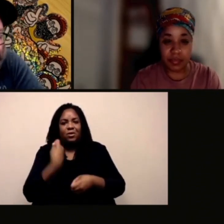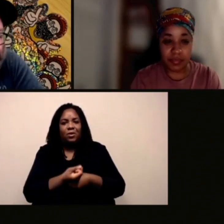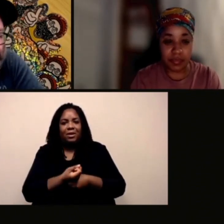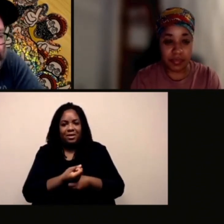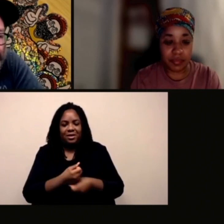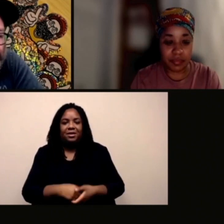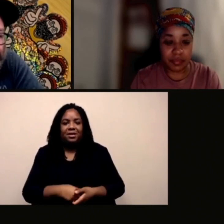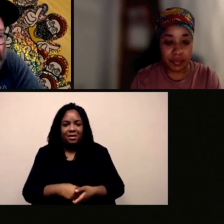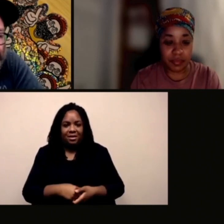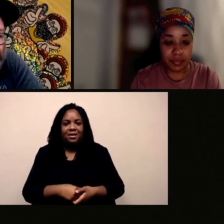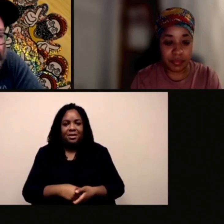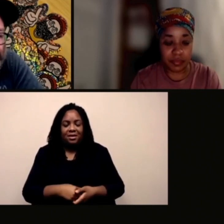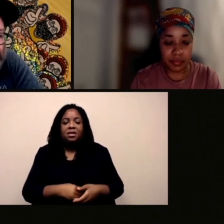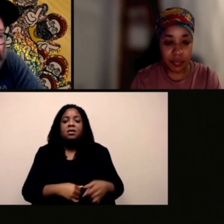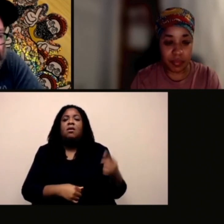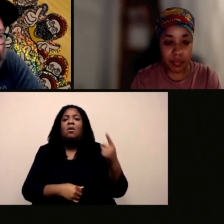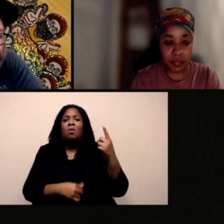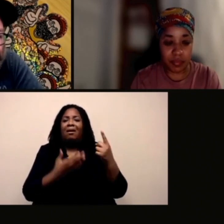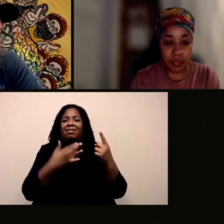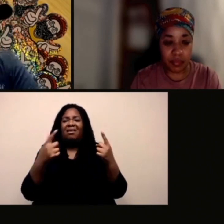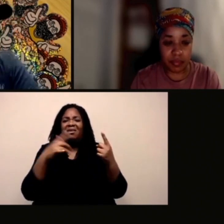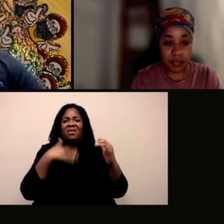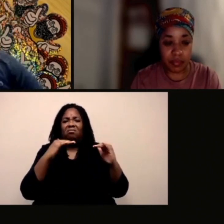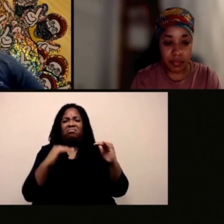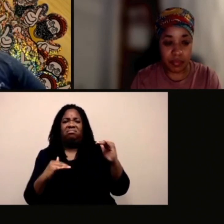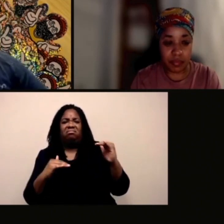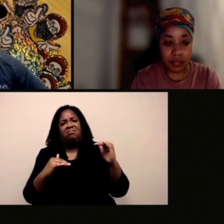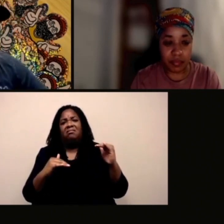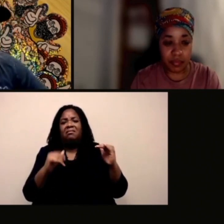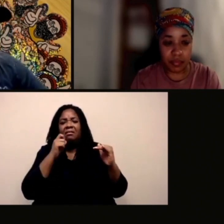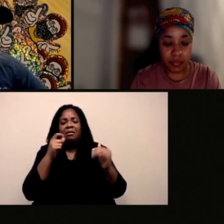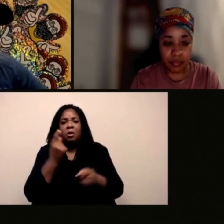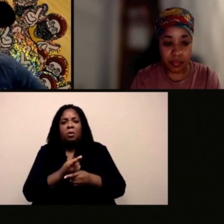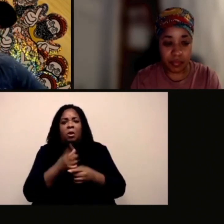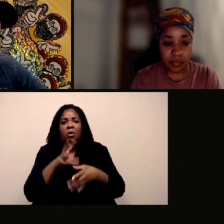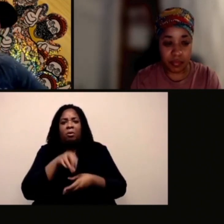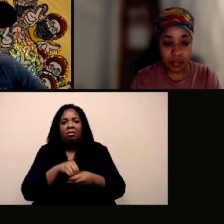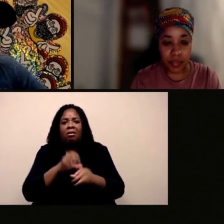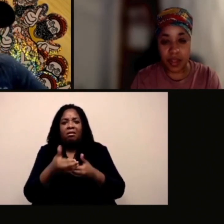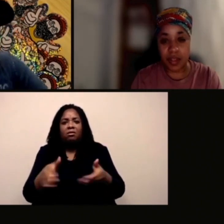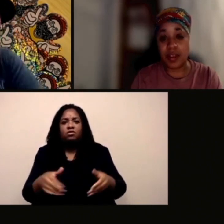one inequity you have faced as a teacher in your classroom.